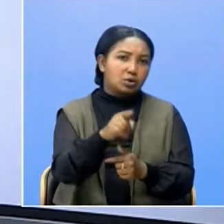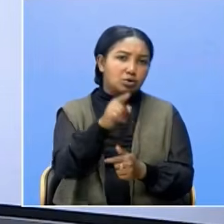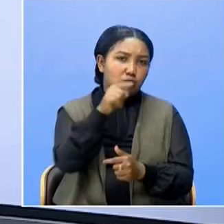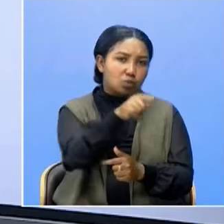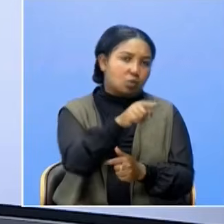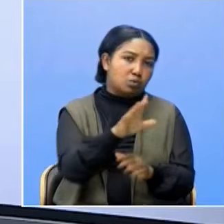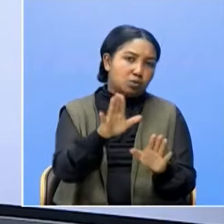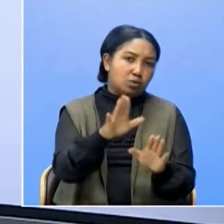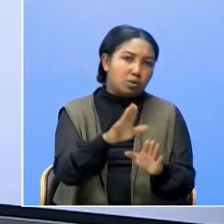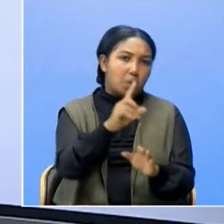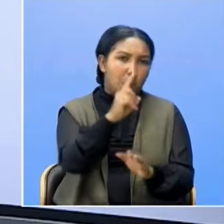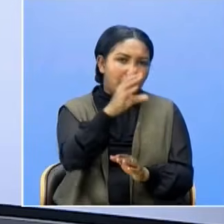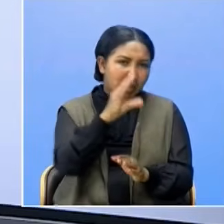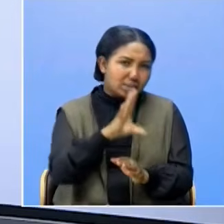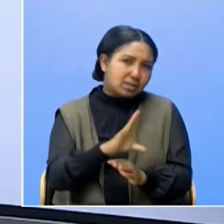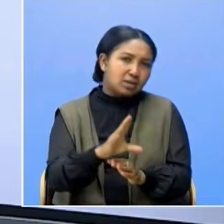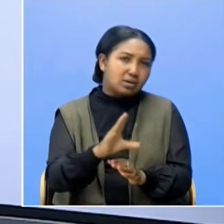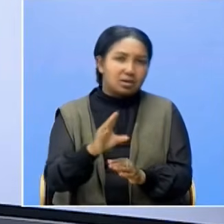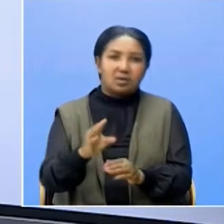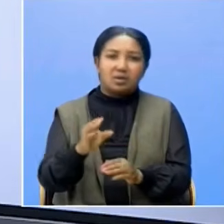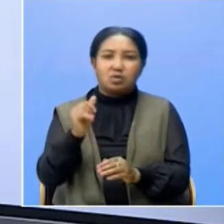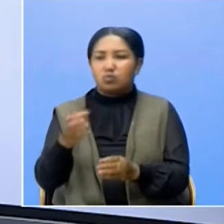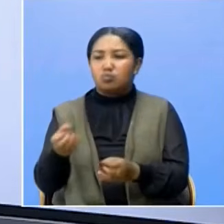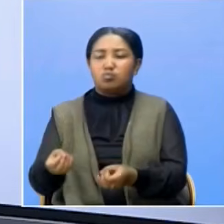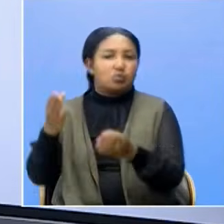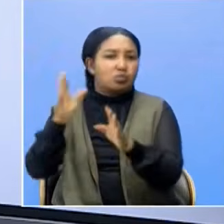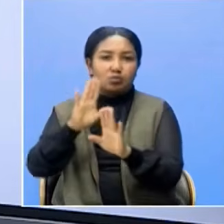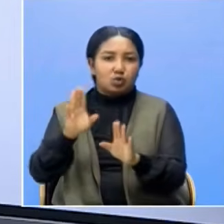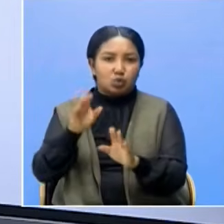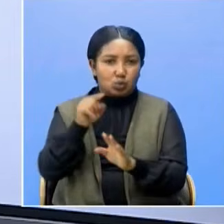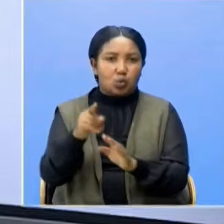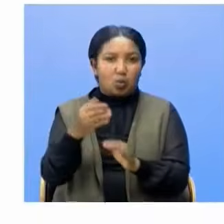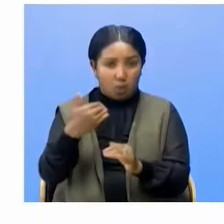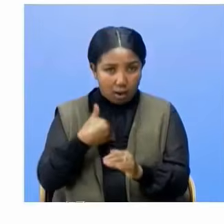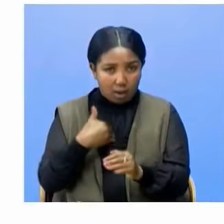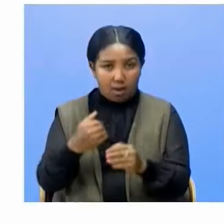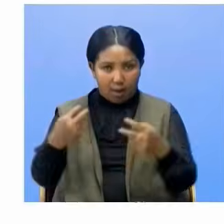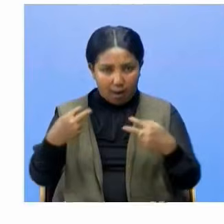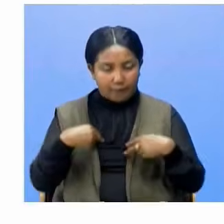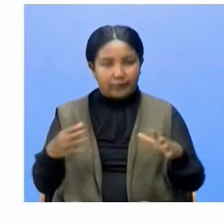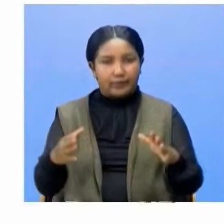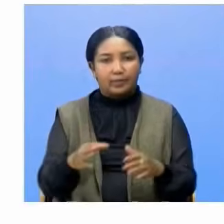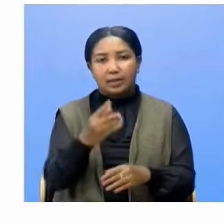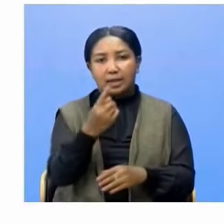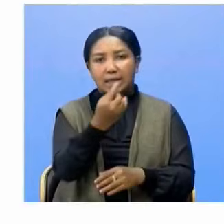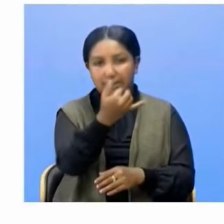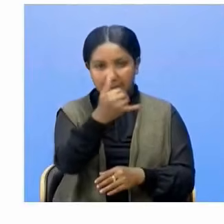you, just one person, or you as a group, okay? Or they.